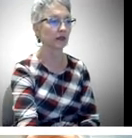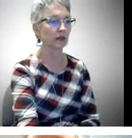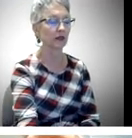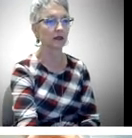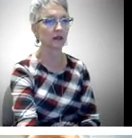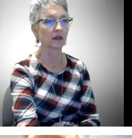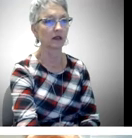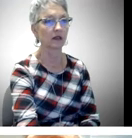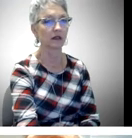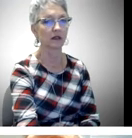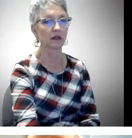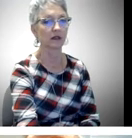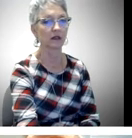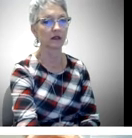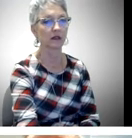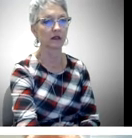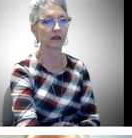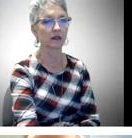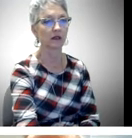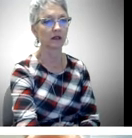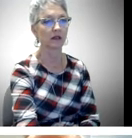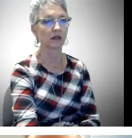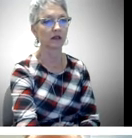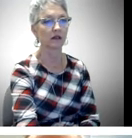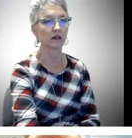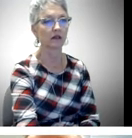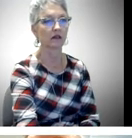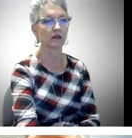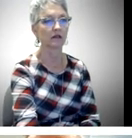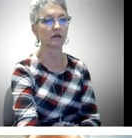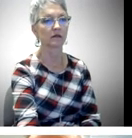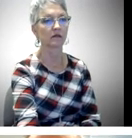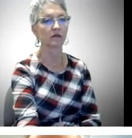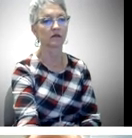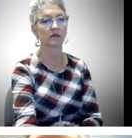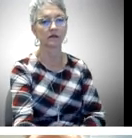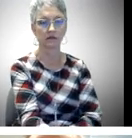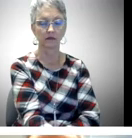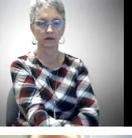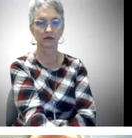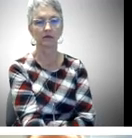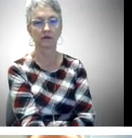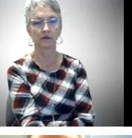Yeah, I don't, it doesn't necessarily mean that just because someone's under a guardianship, they're